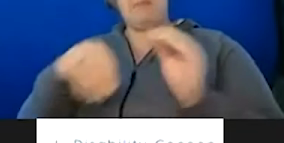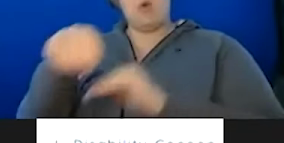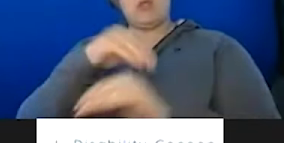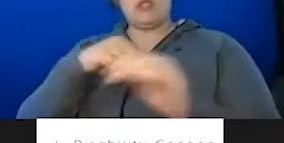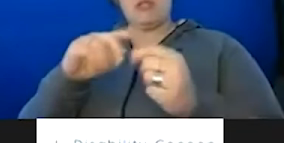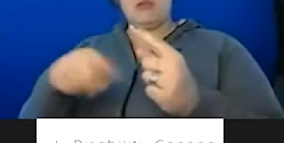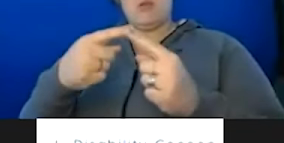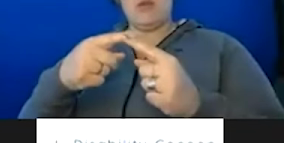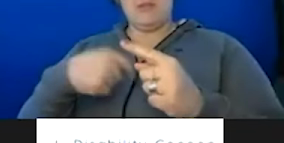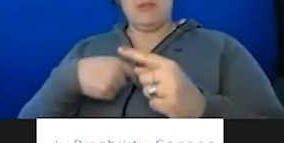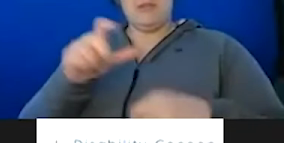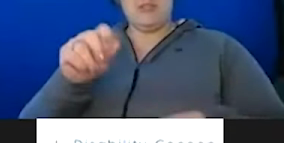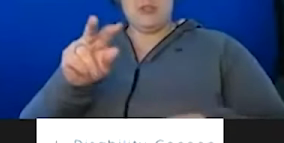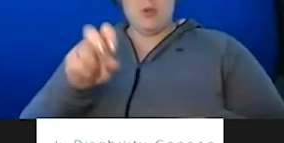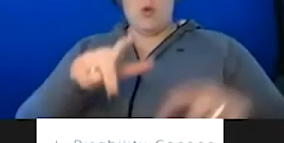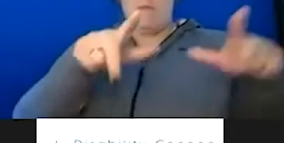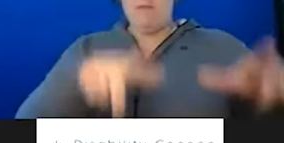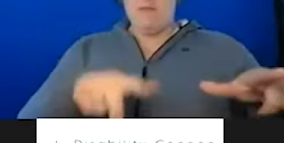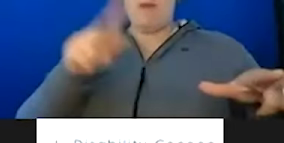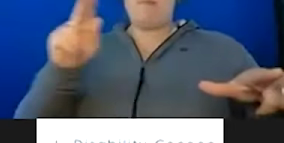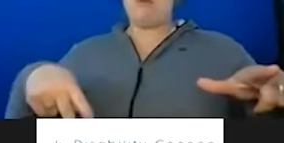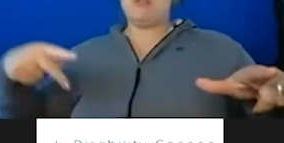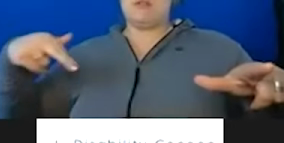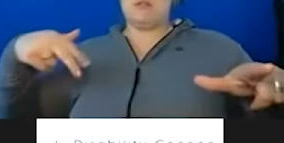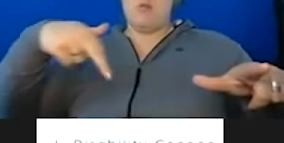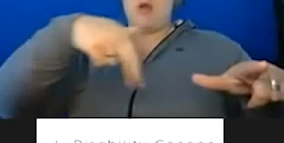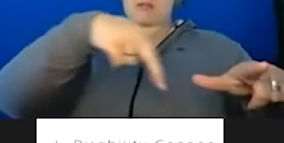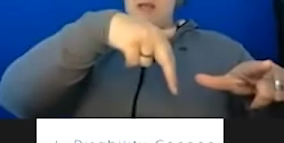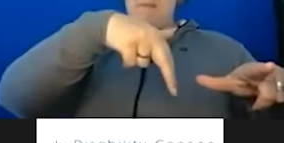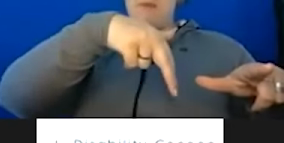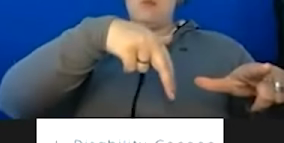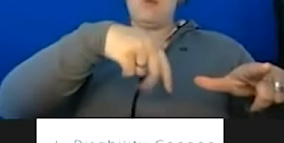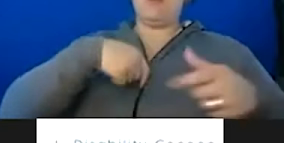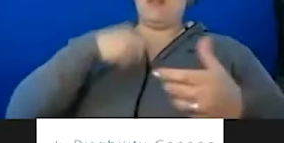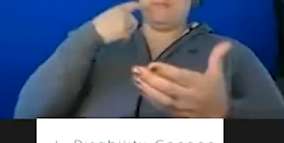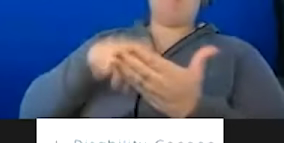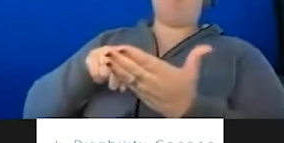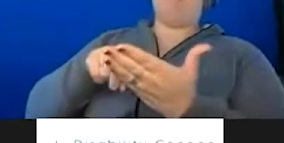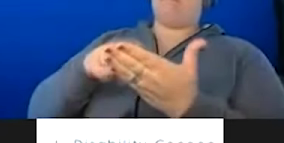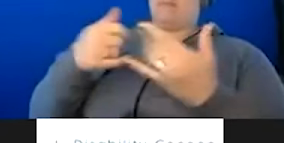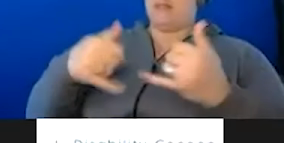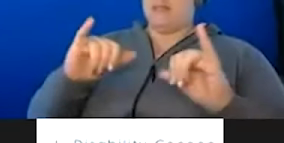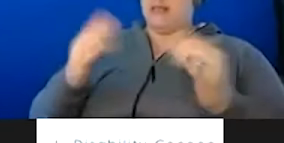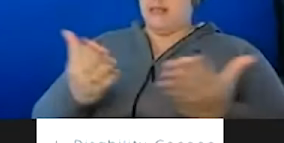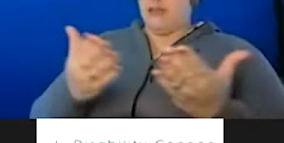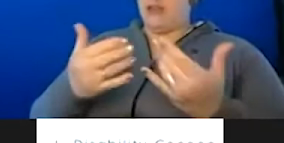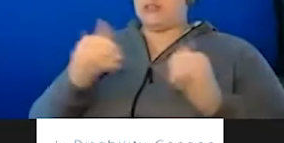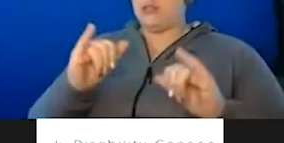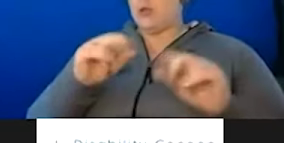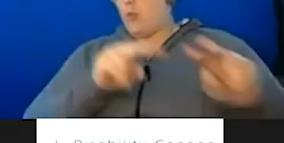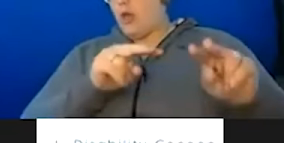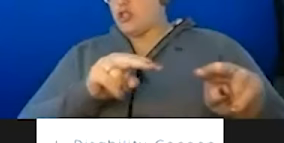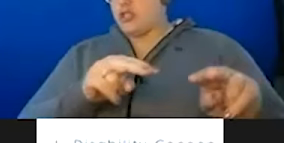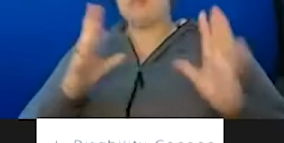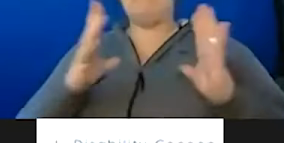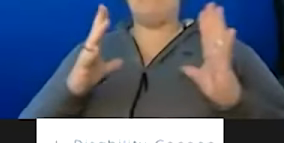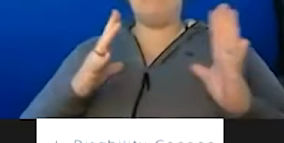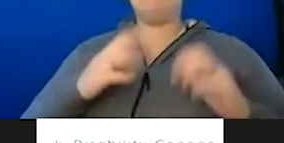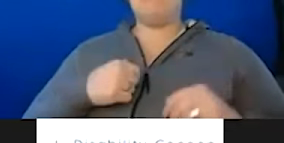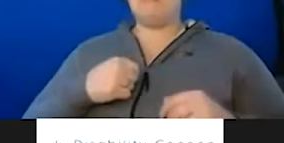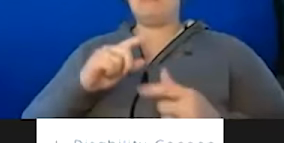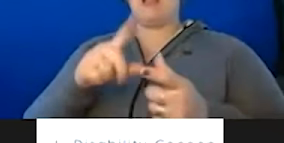when that happens, this timer recognizes that somebody is still here and checking on it, and it then resets the timer